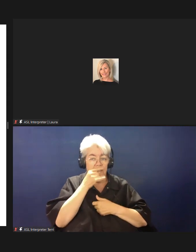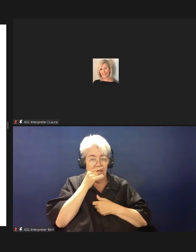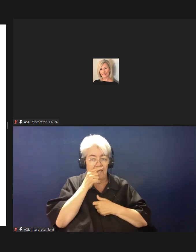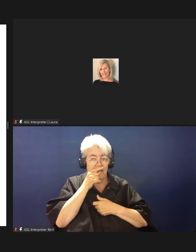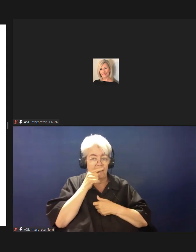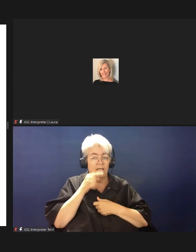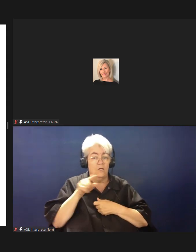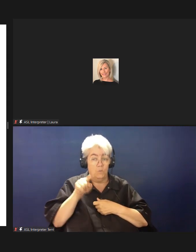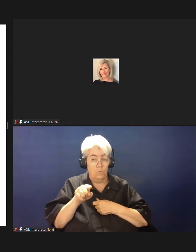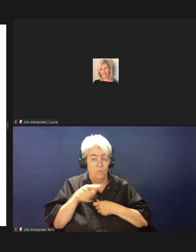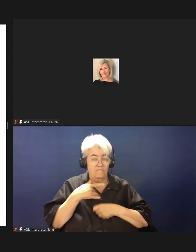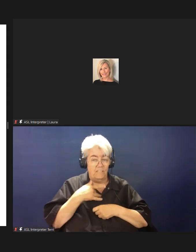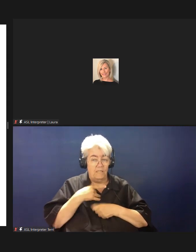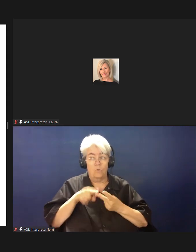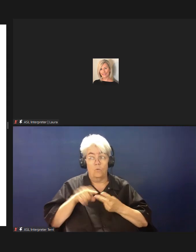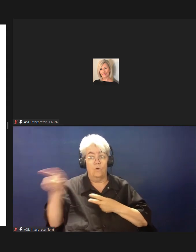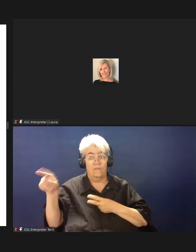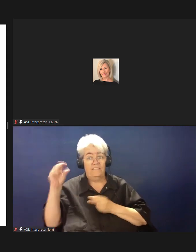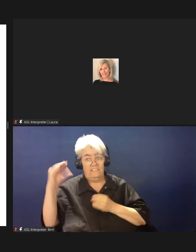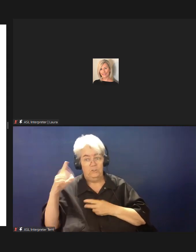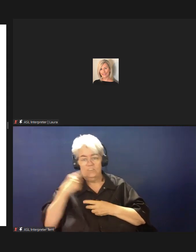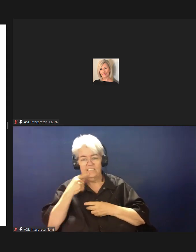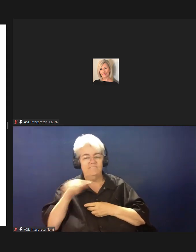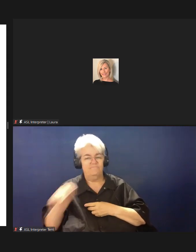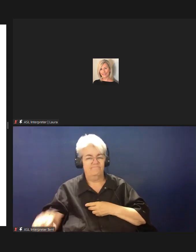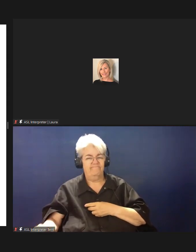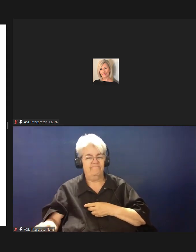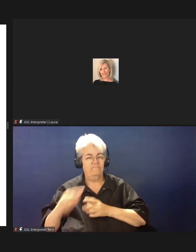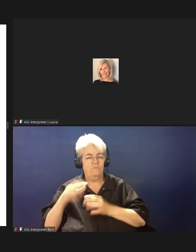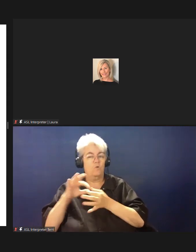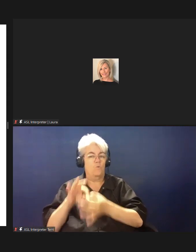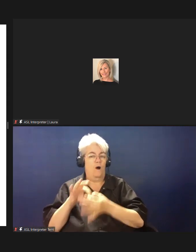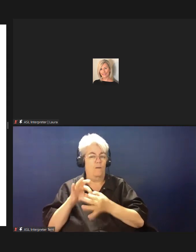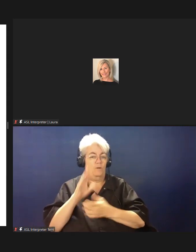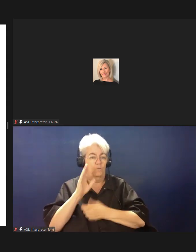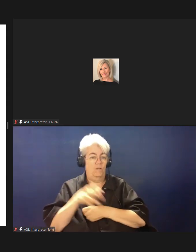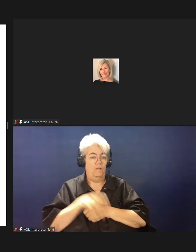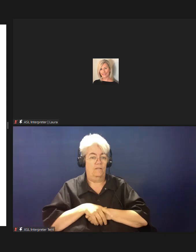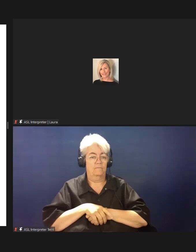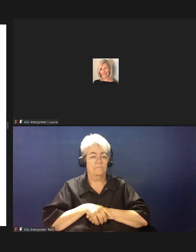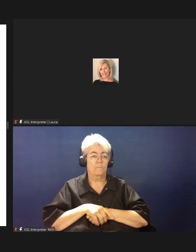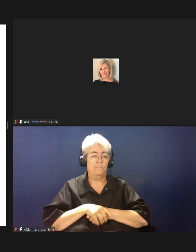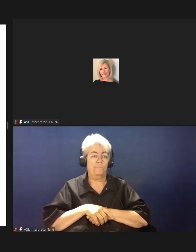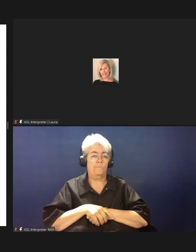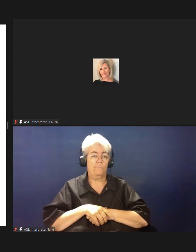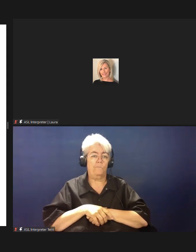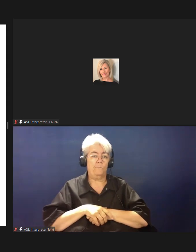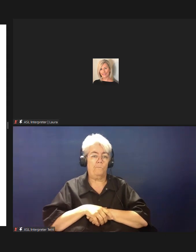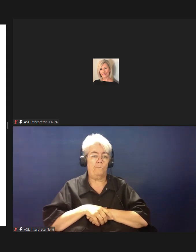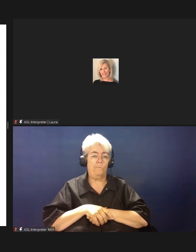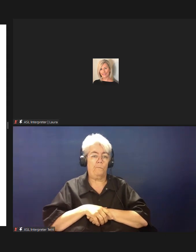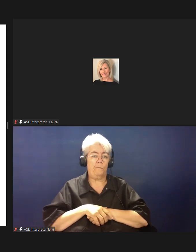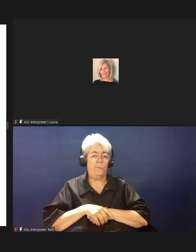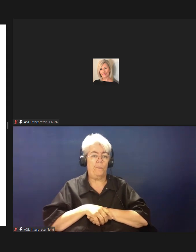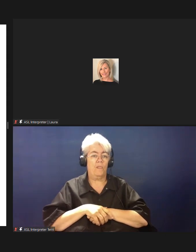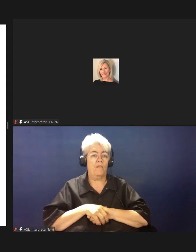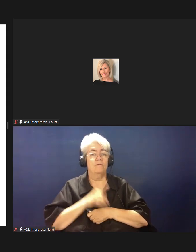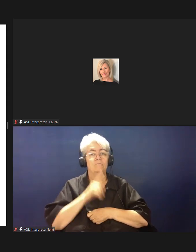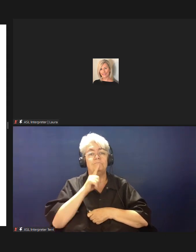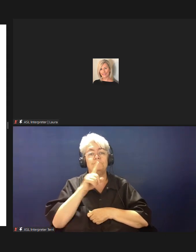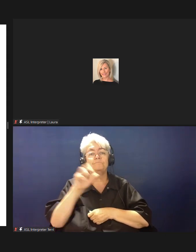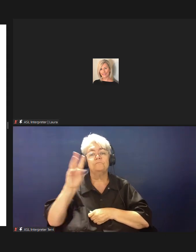is fairly confident will be cooperative and set that positive example you're hoping for. Now, we mentioned